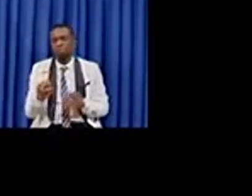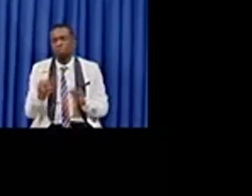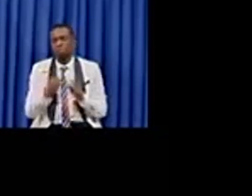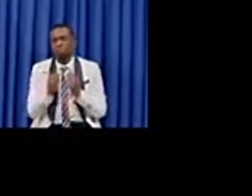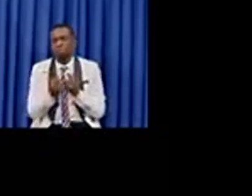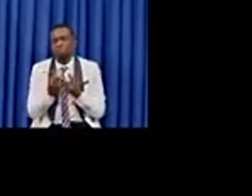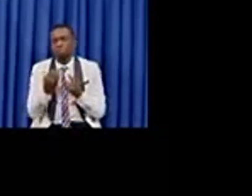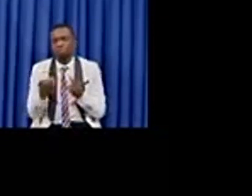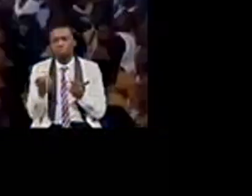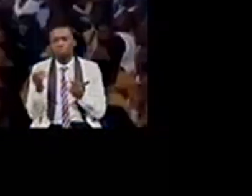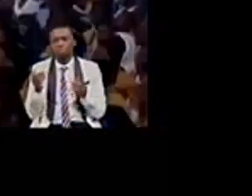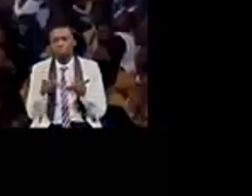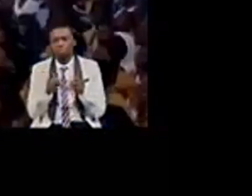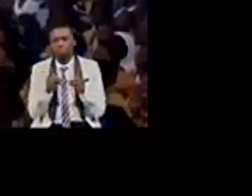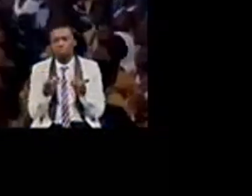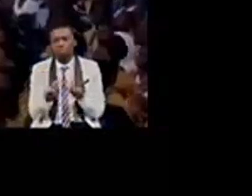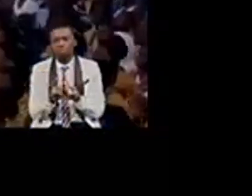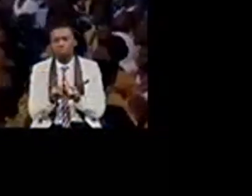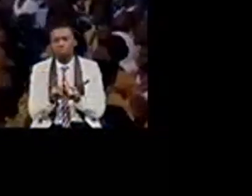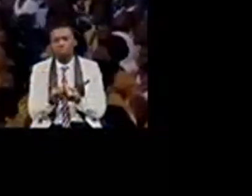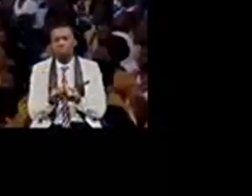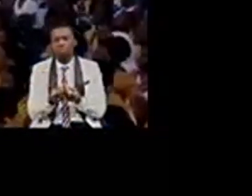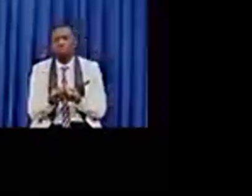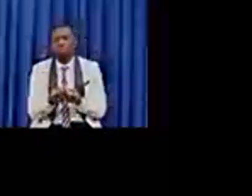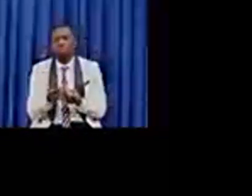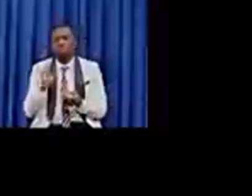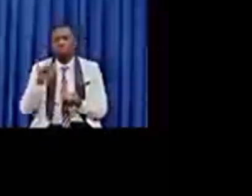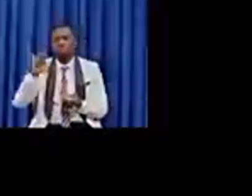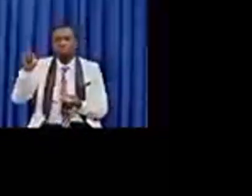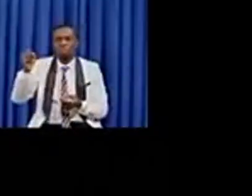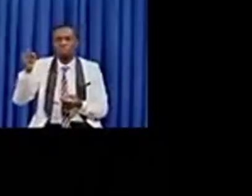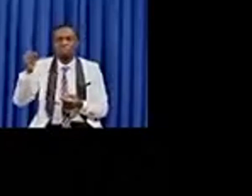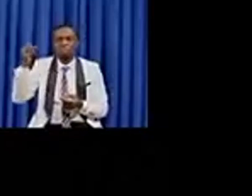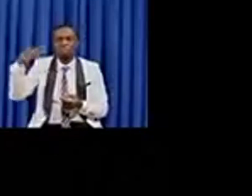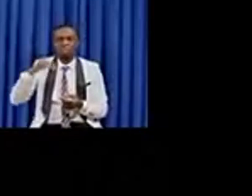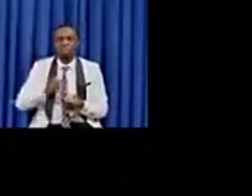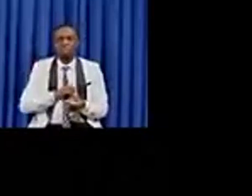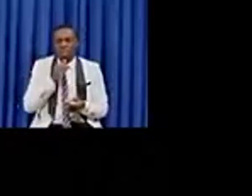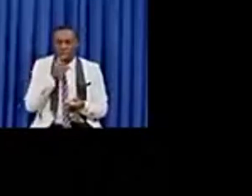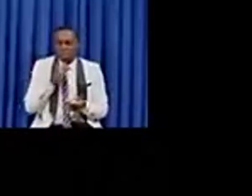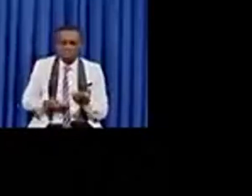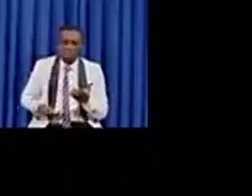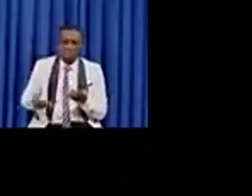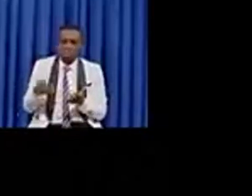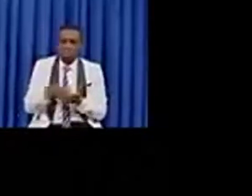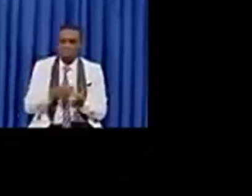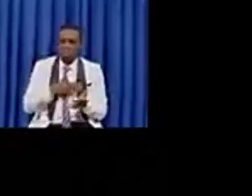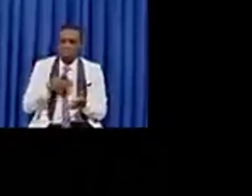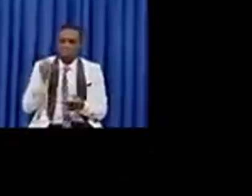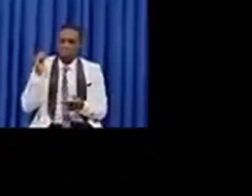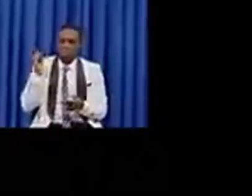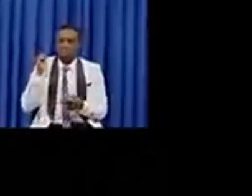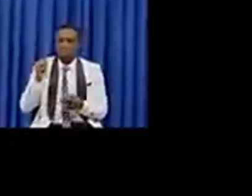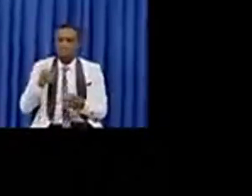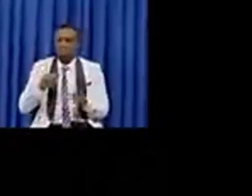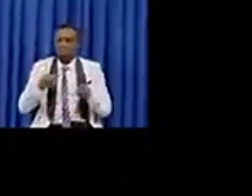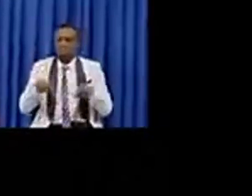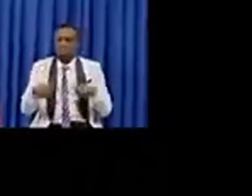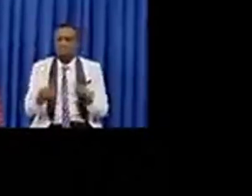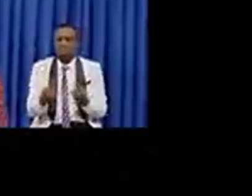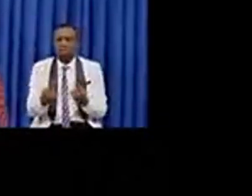State. Praise God. By God's grace, I'm born again. My testimony runs